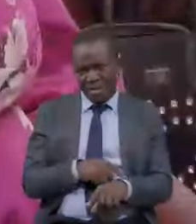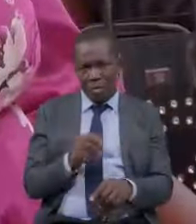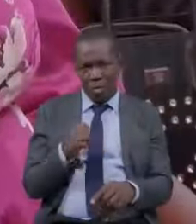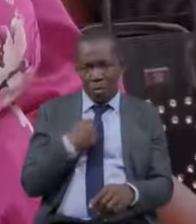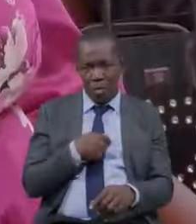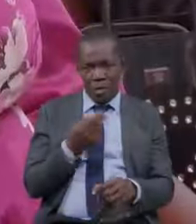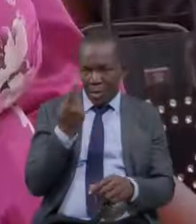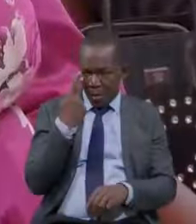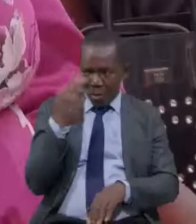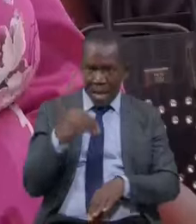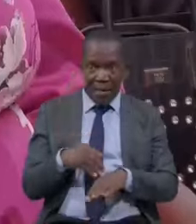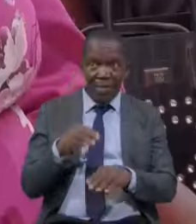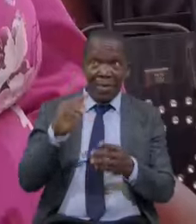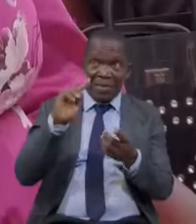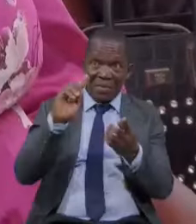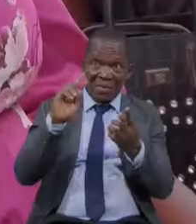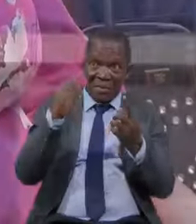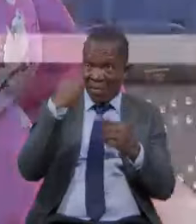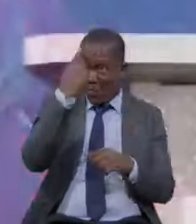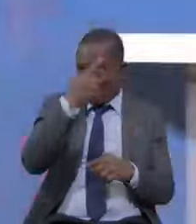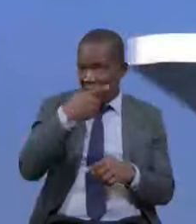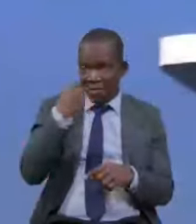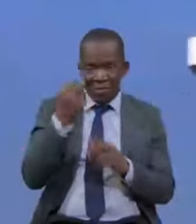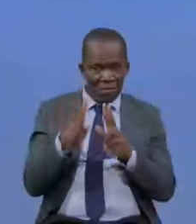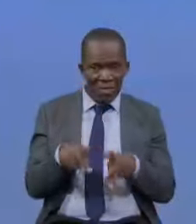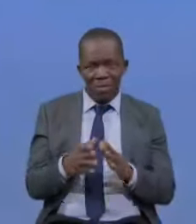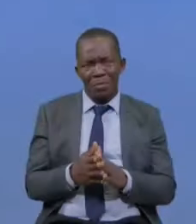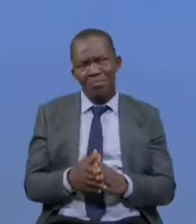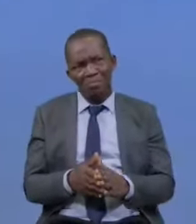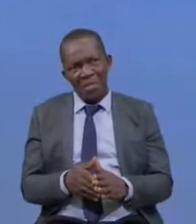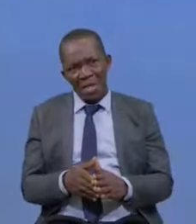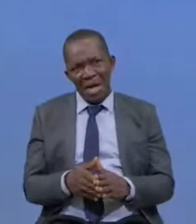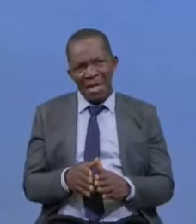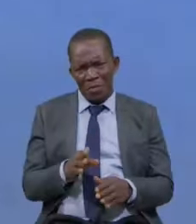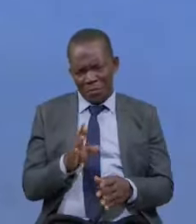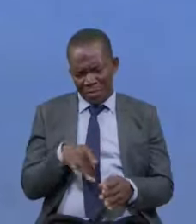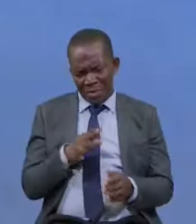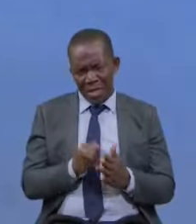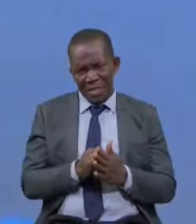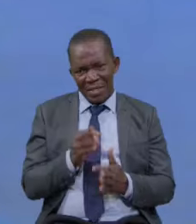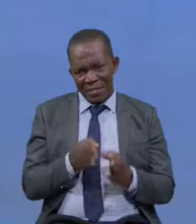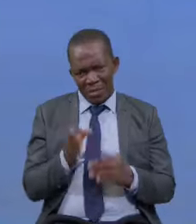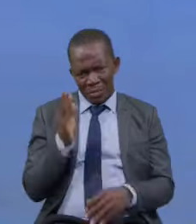somebody, you're going to tell him something, you're going to preach the gospel to him, you're going to